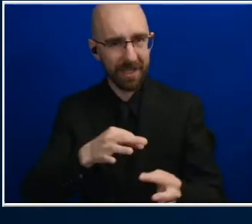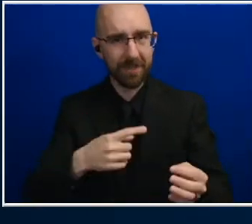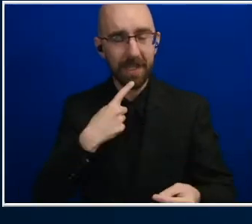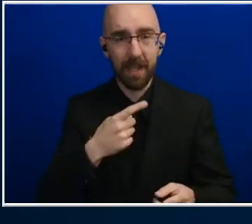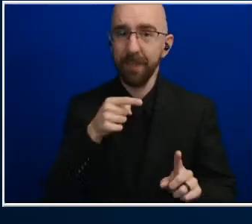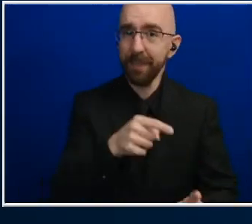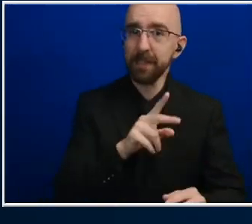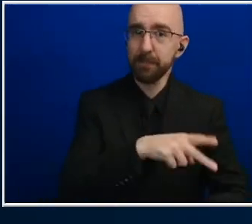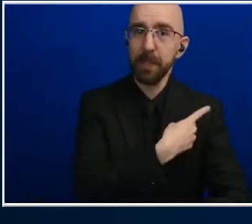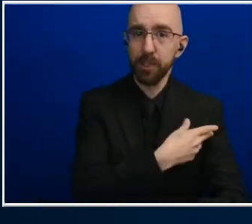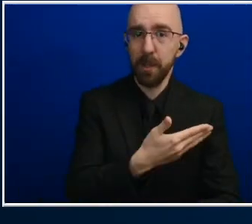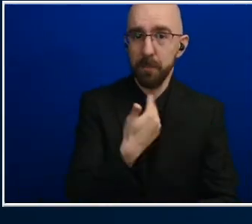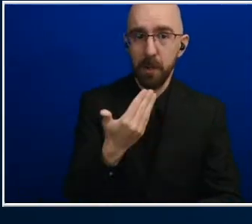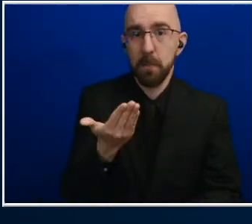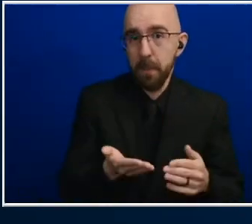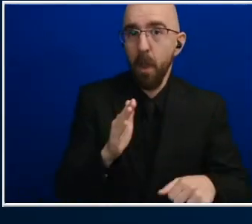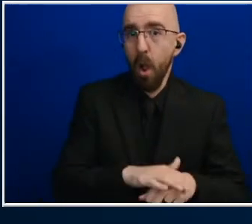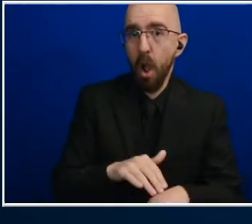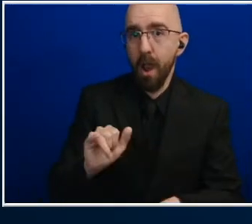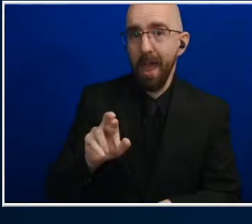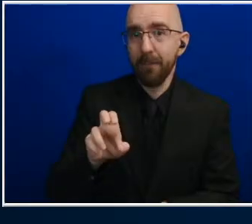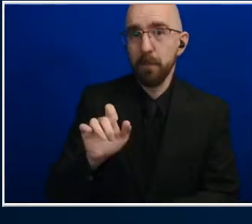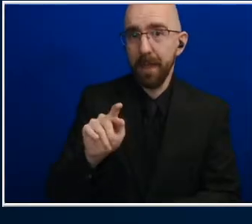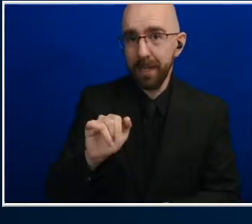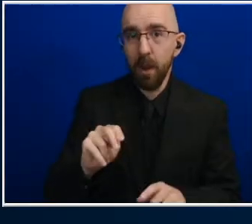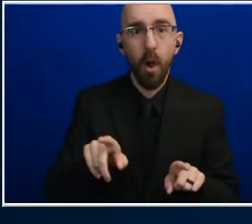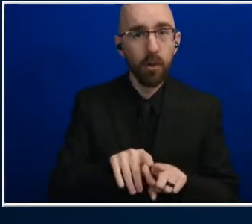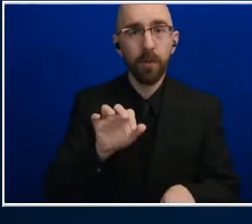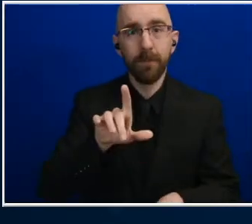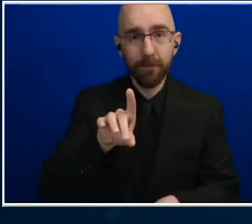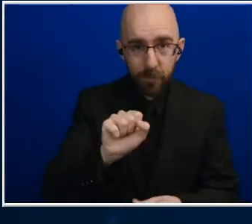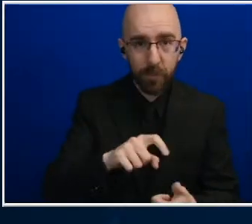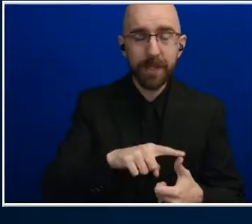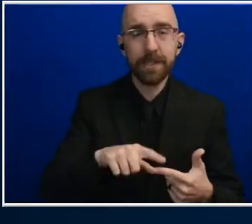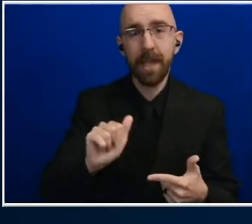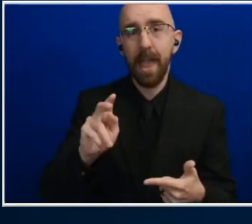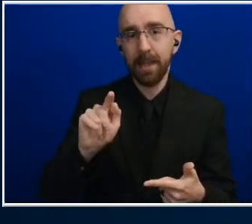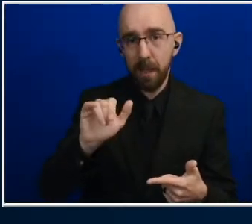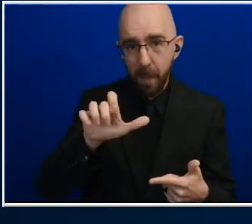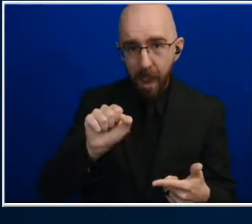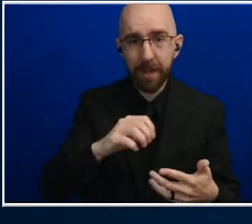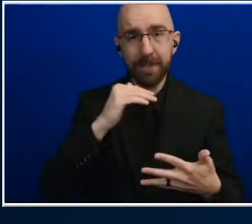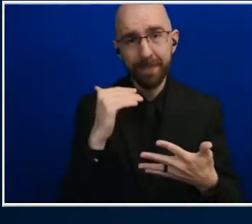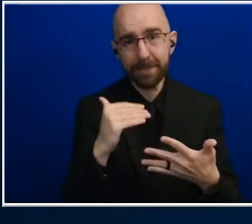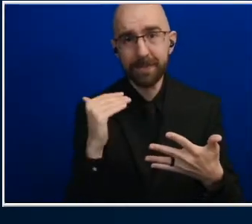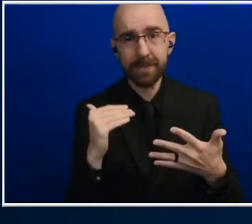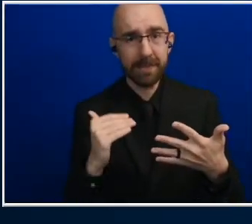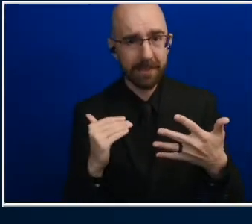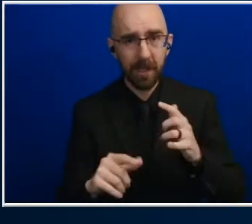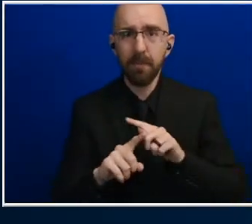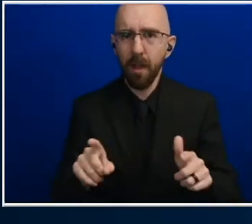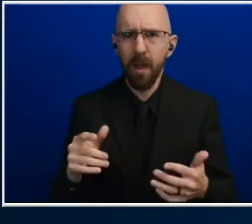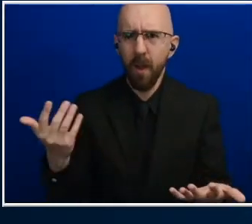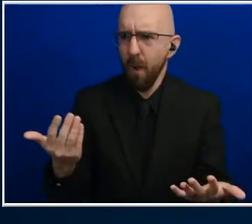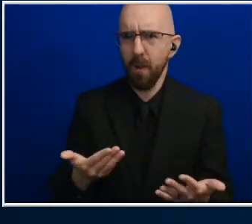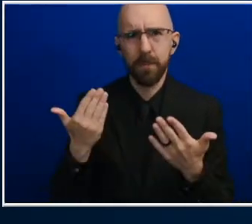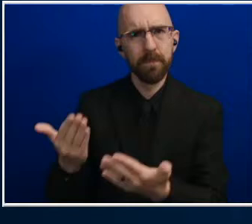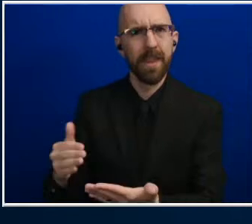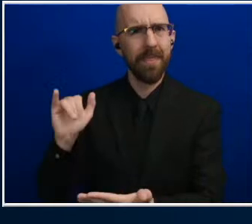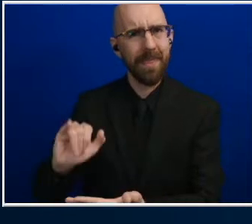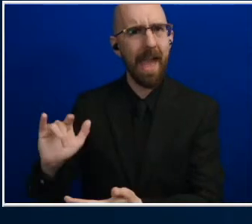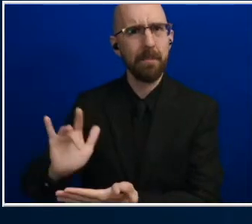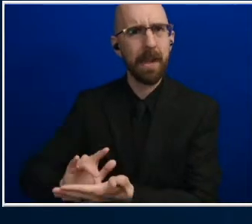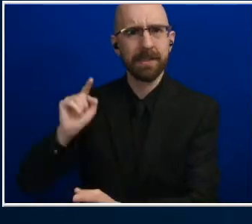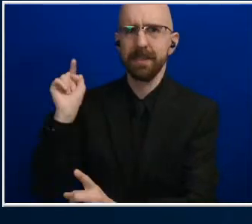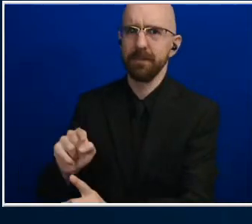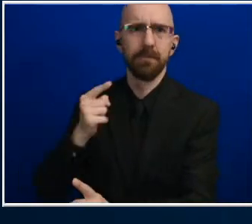on ivermectin, but he was also on fluids and antibiotics and this and that. But oh gosh darn it, it was the ivermectin. Somebody has